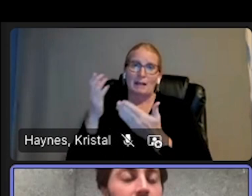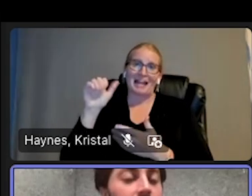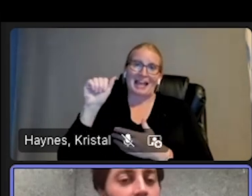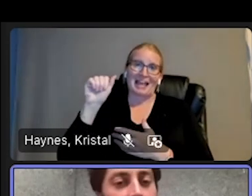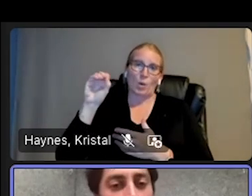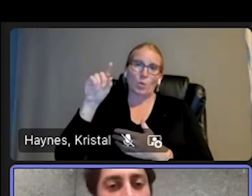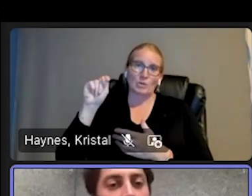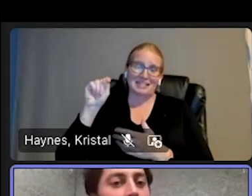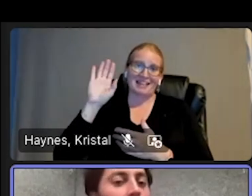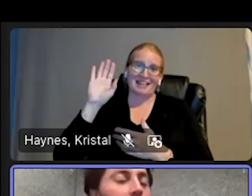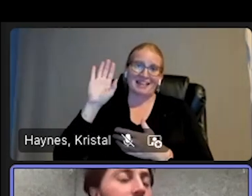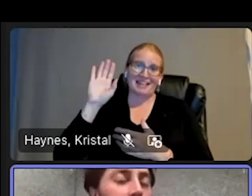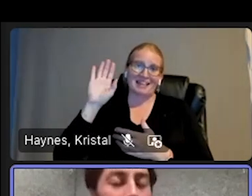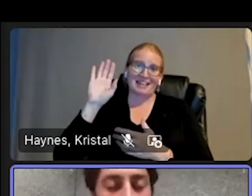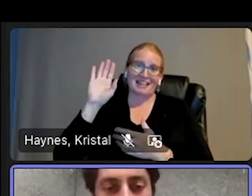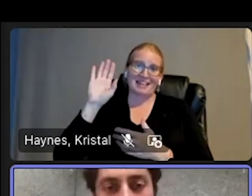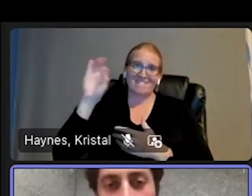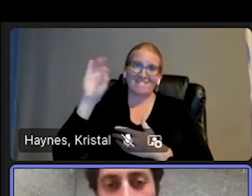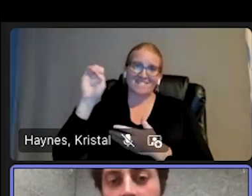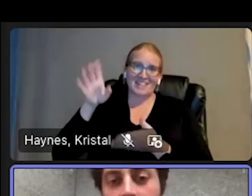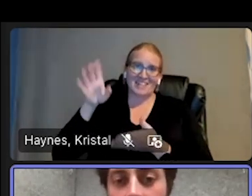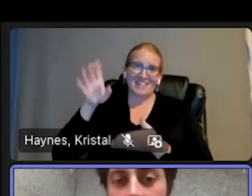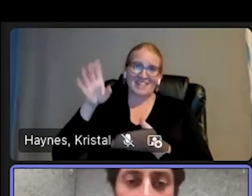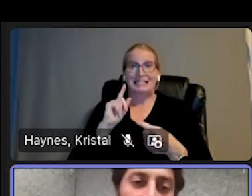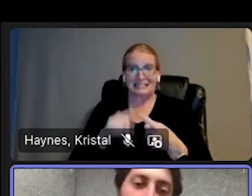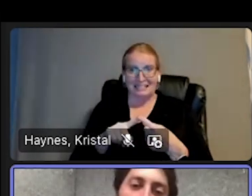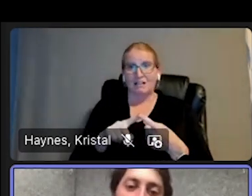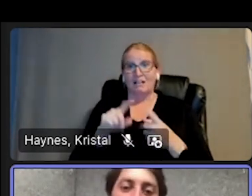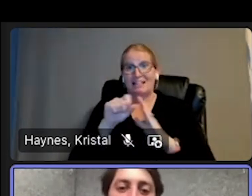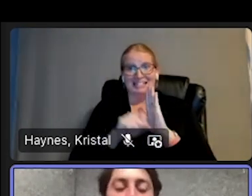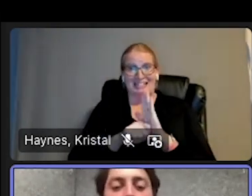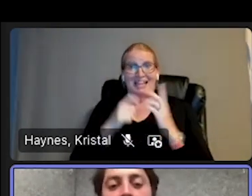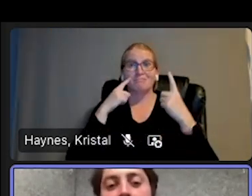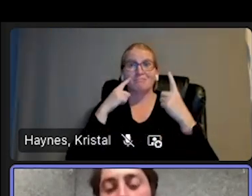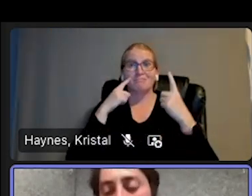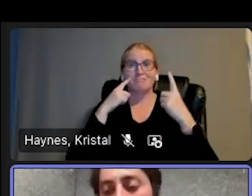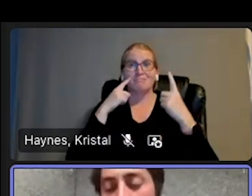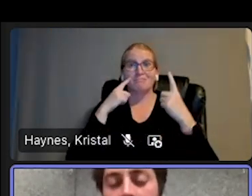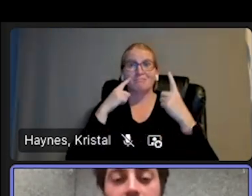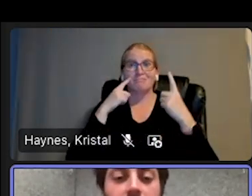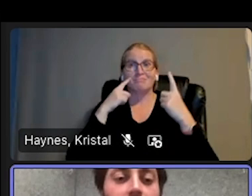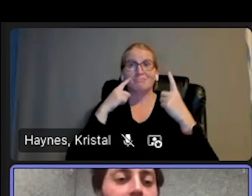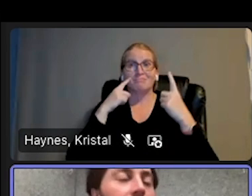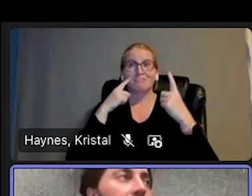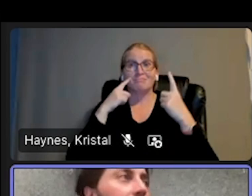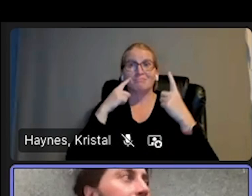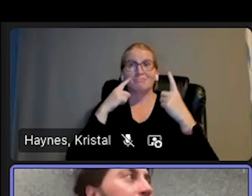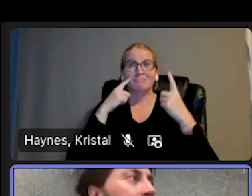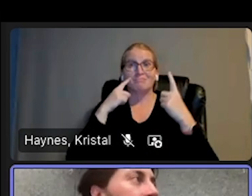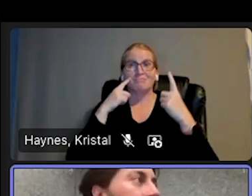achieves full fiber coverage in the unserved areas, right? That's a way the state can use its